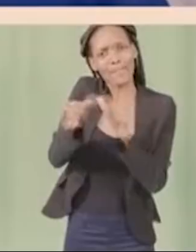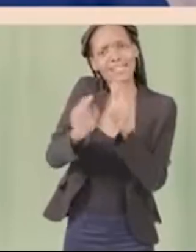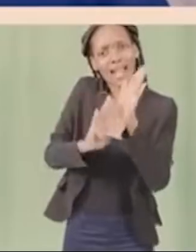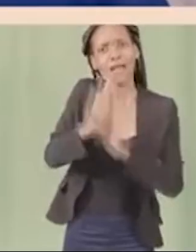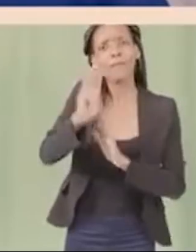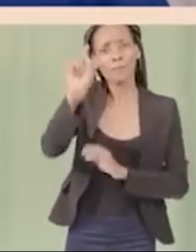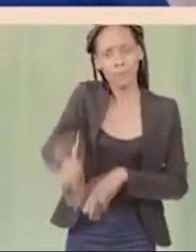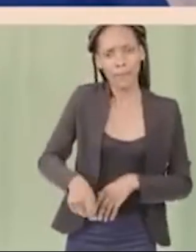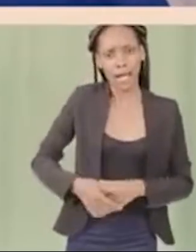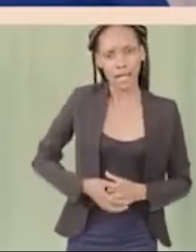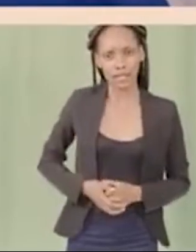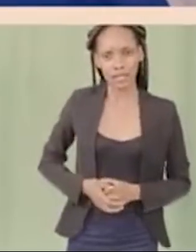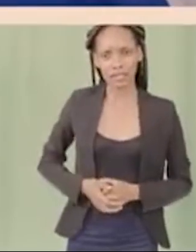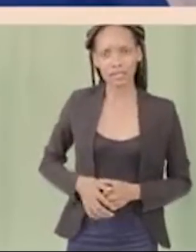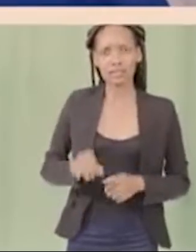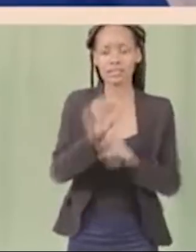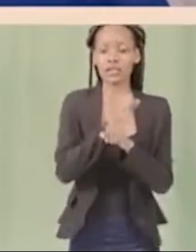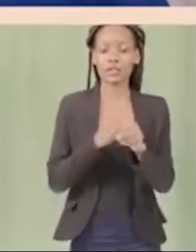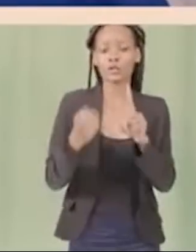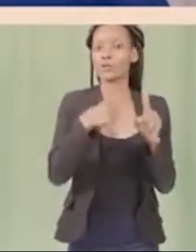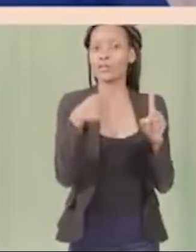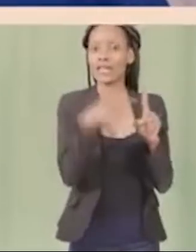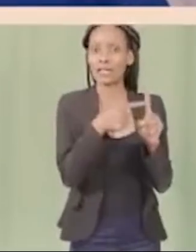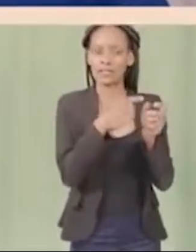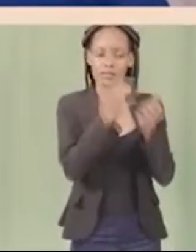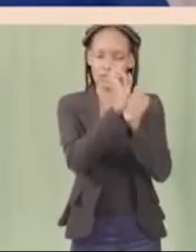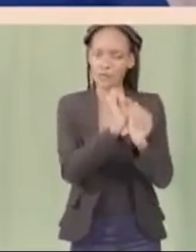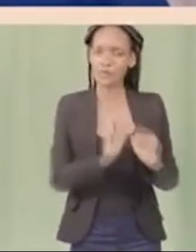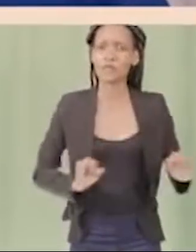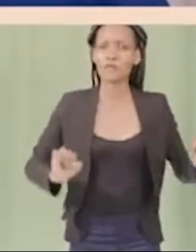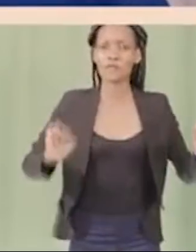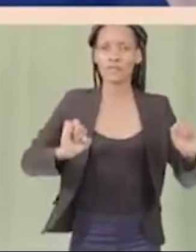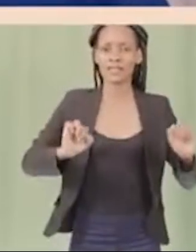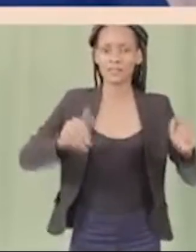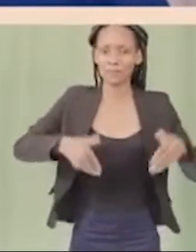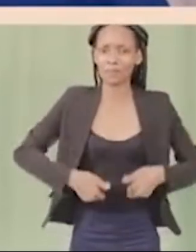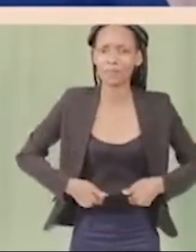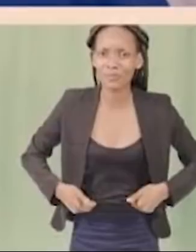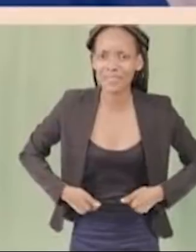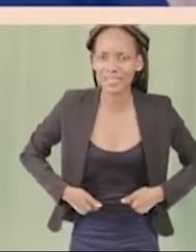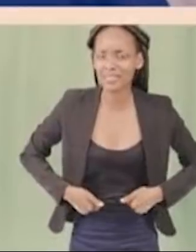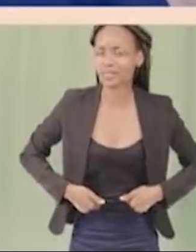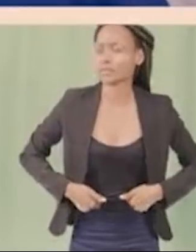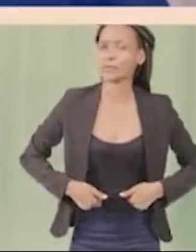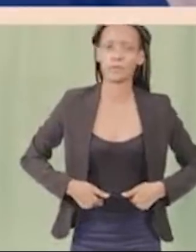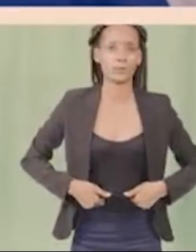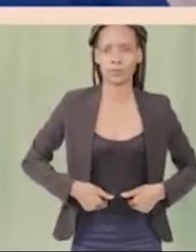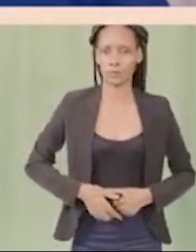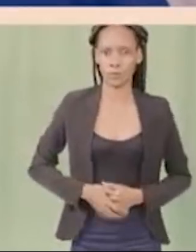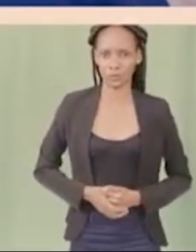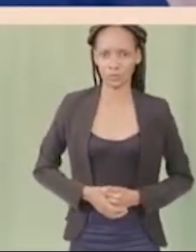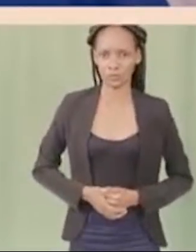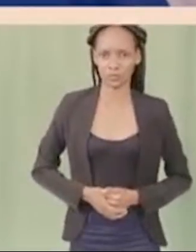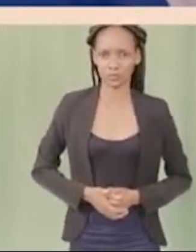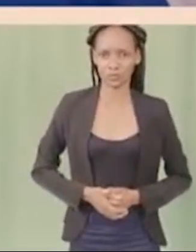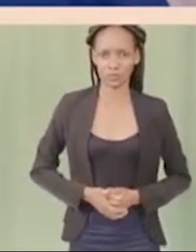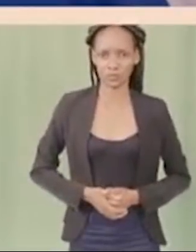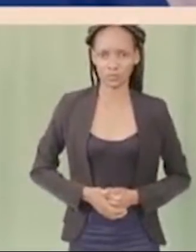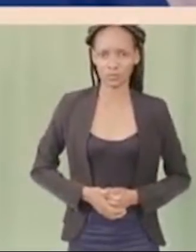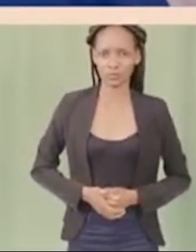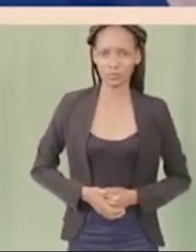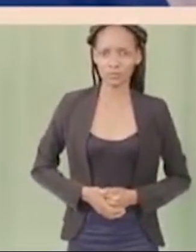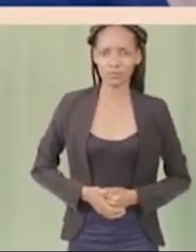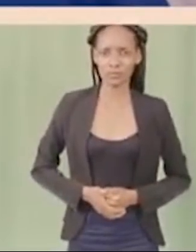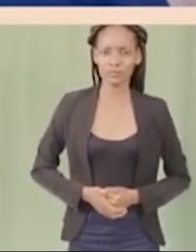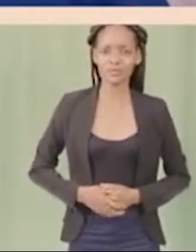must become a society that is free from poverty, hunger, and deprivation. We must become a